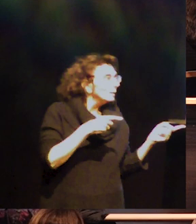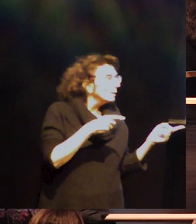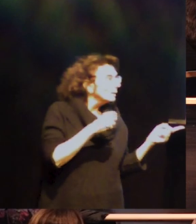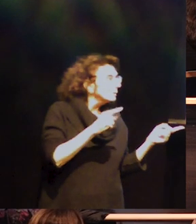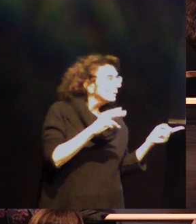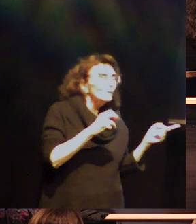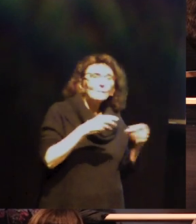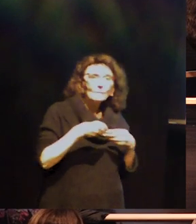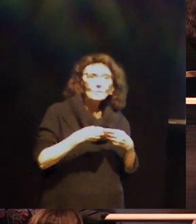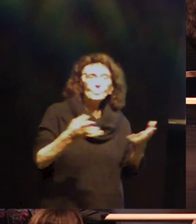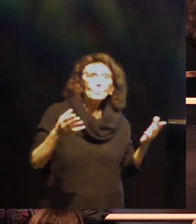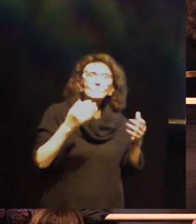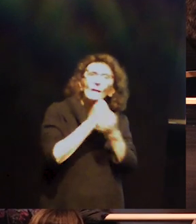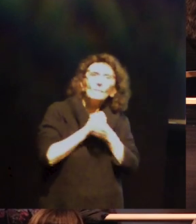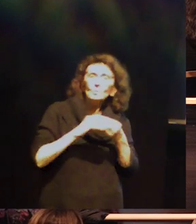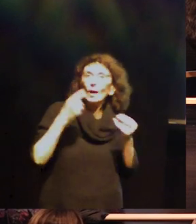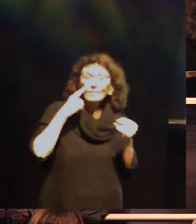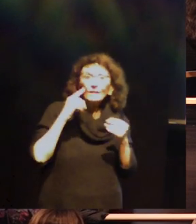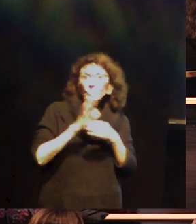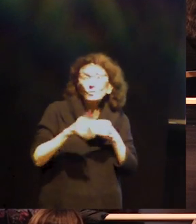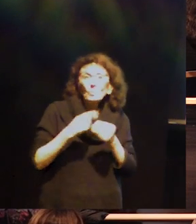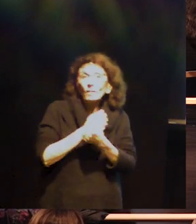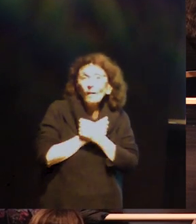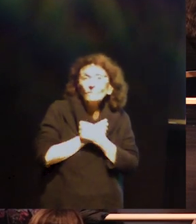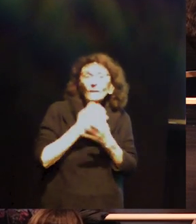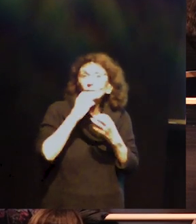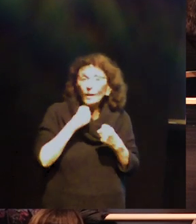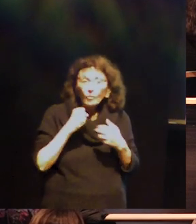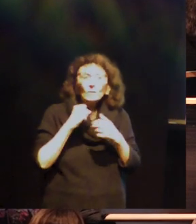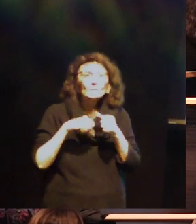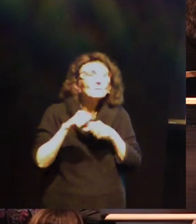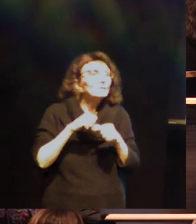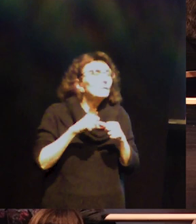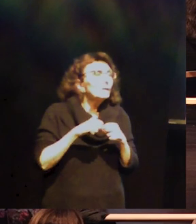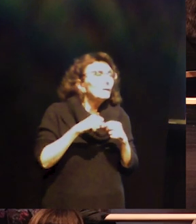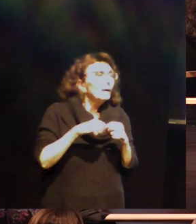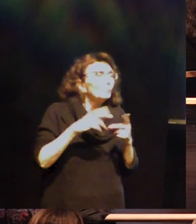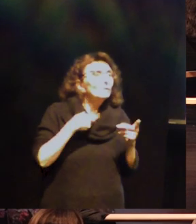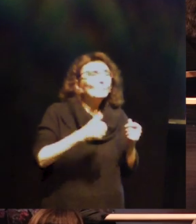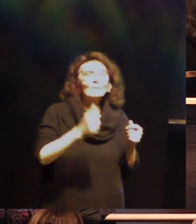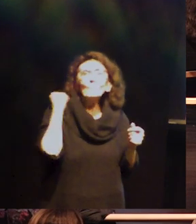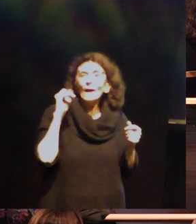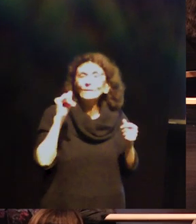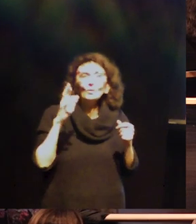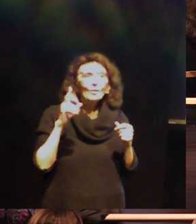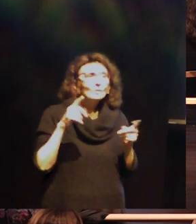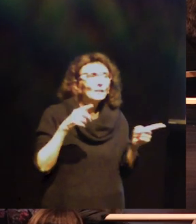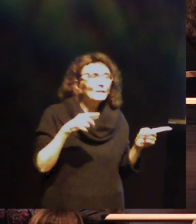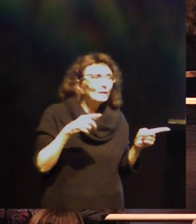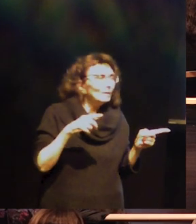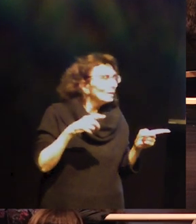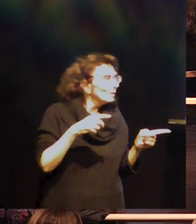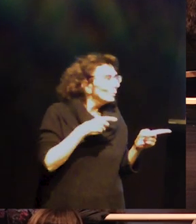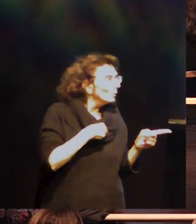what I think this is about. It's about love and caring. And also, when you're all sitting in the backyard and you're kind of desperate, this is